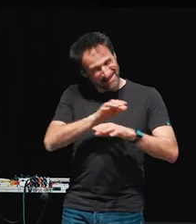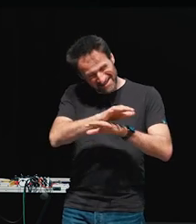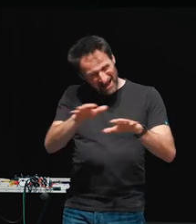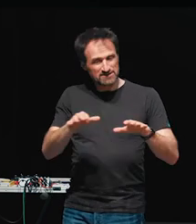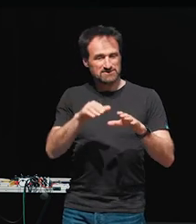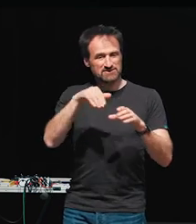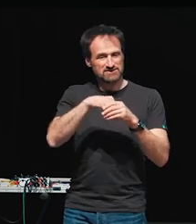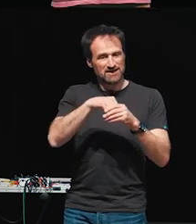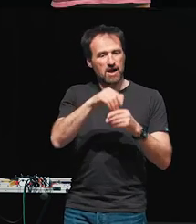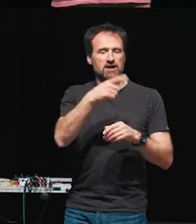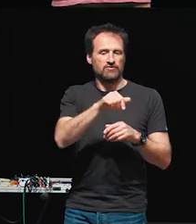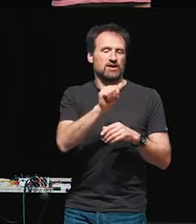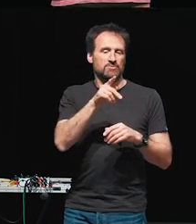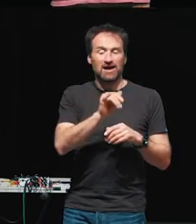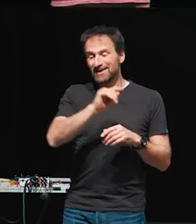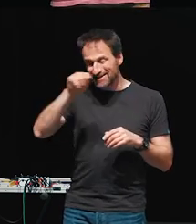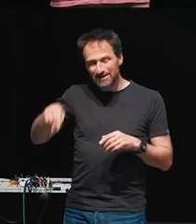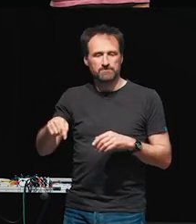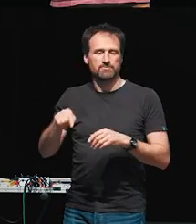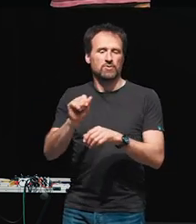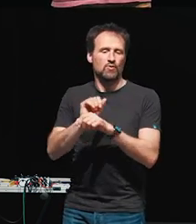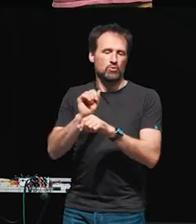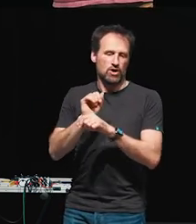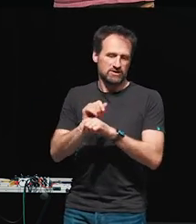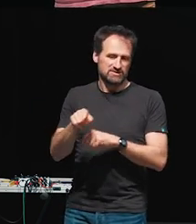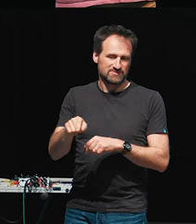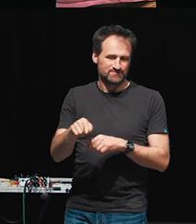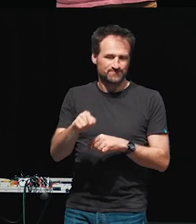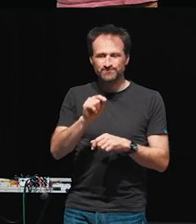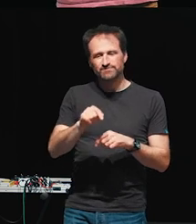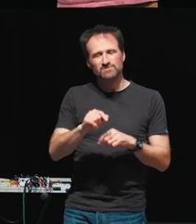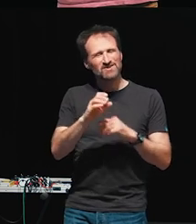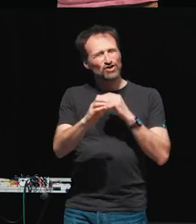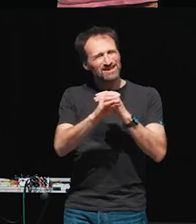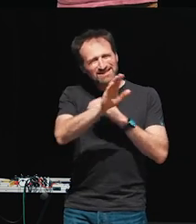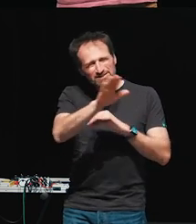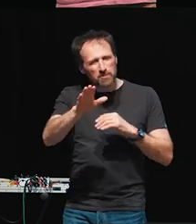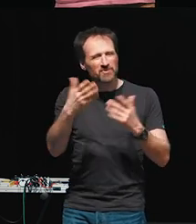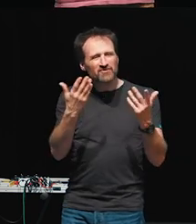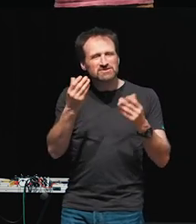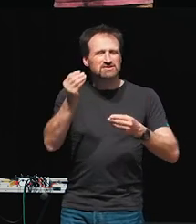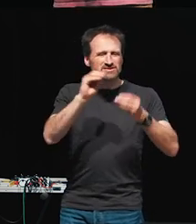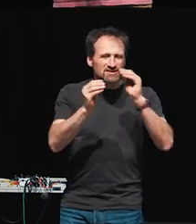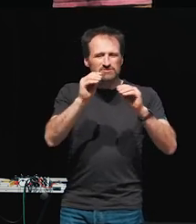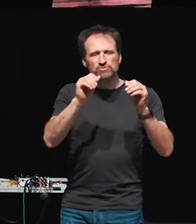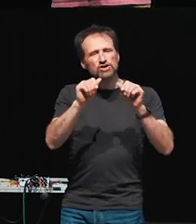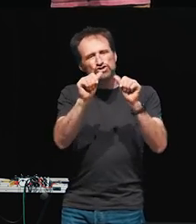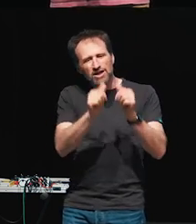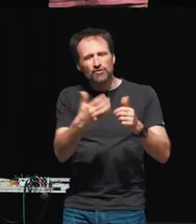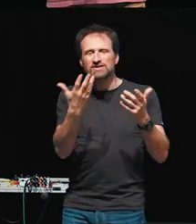them run their custom transform functions inside web workers as well by dynamically defining